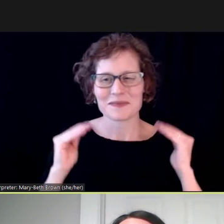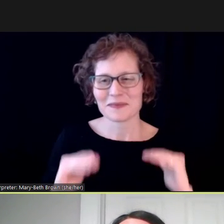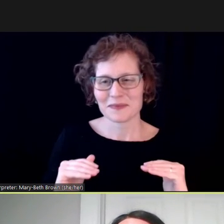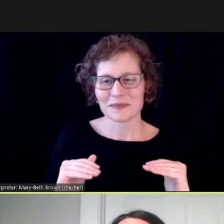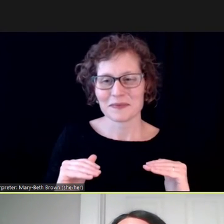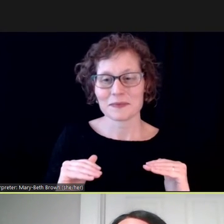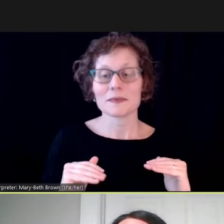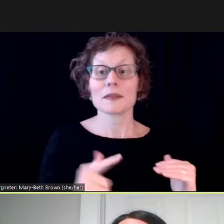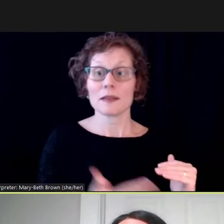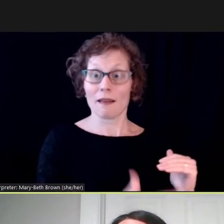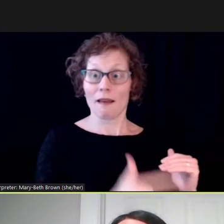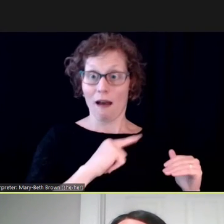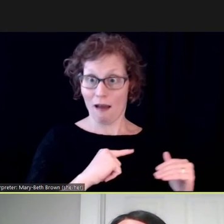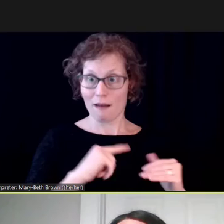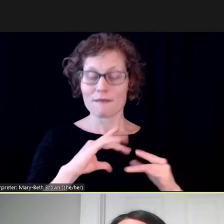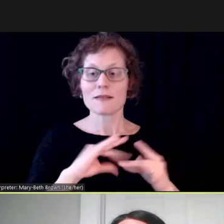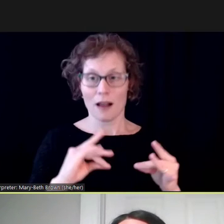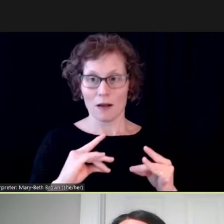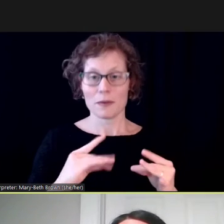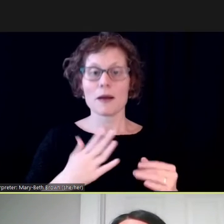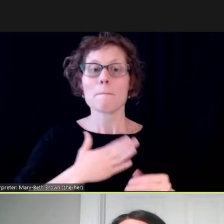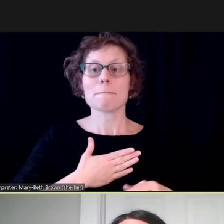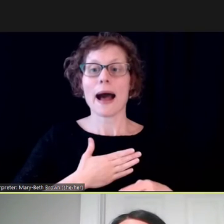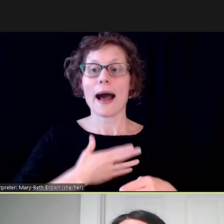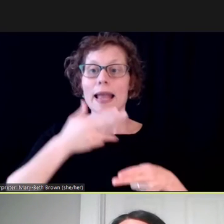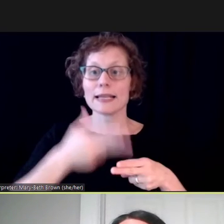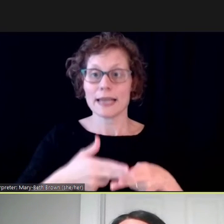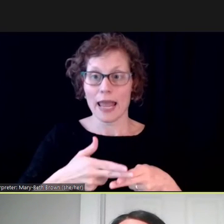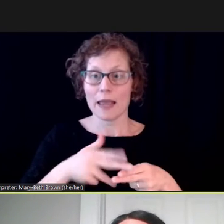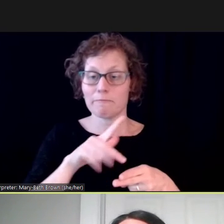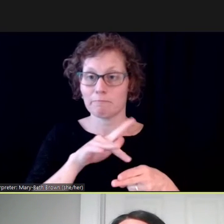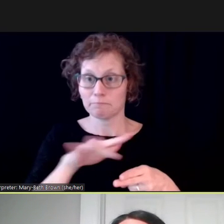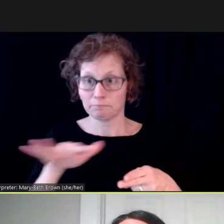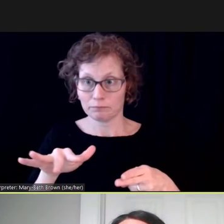State your name and wait about 3 seconds before you speak.